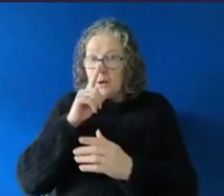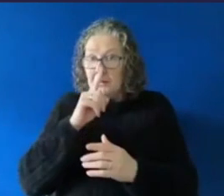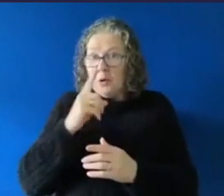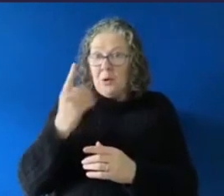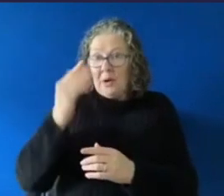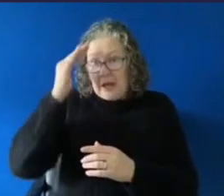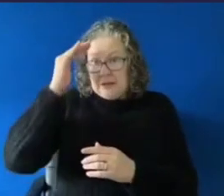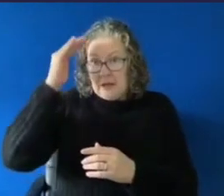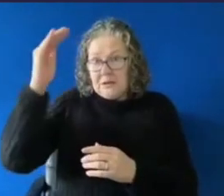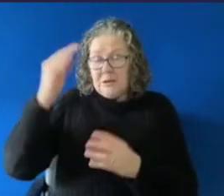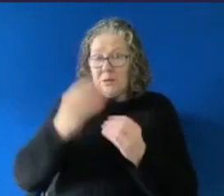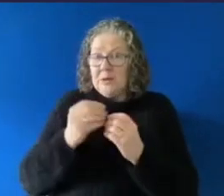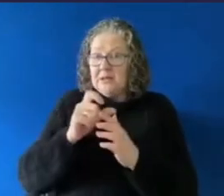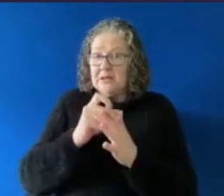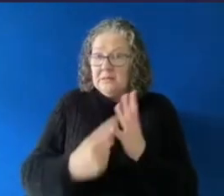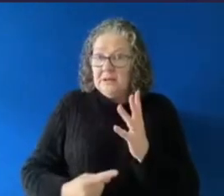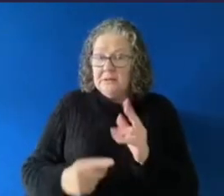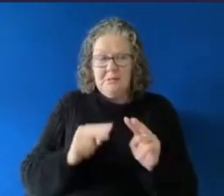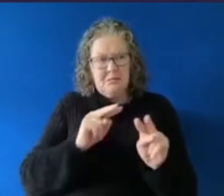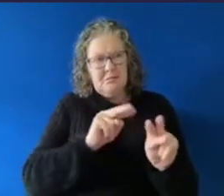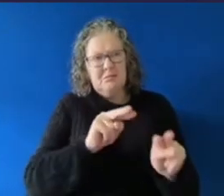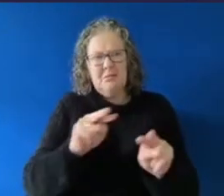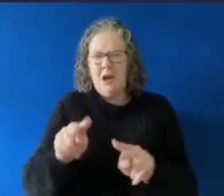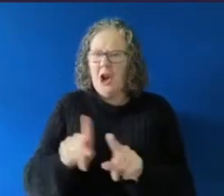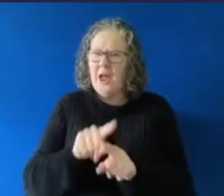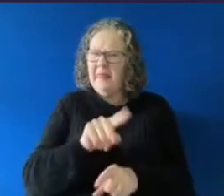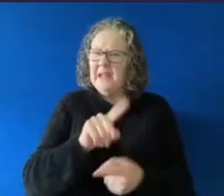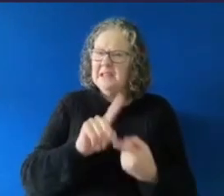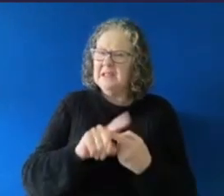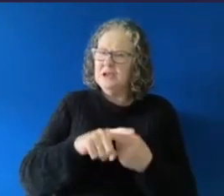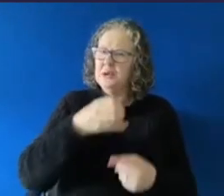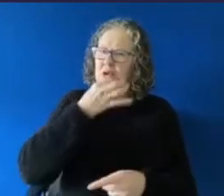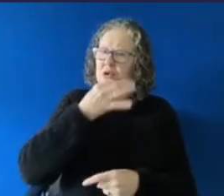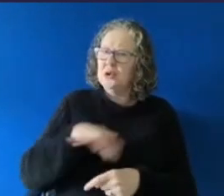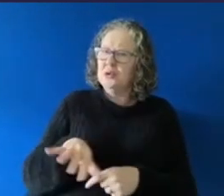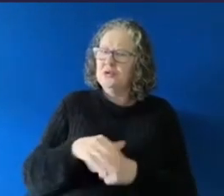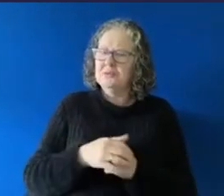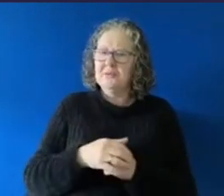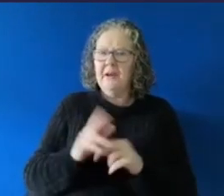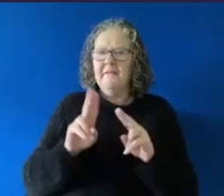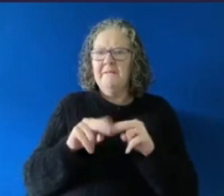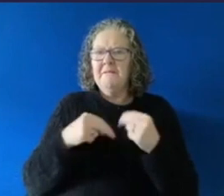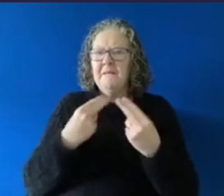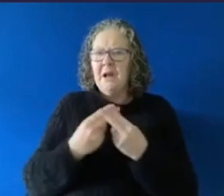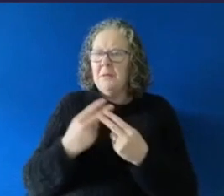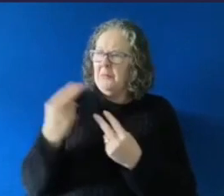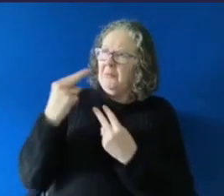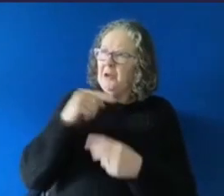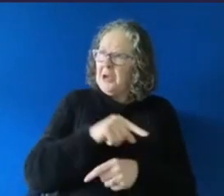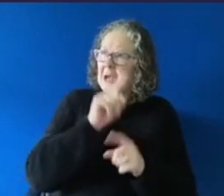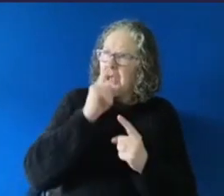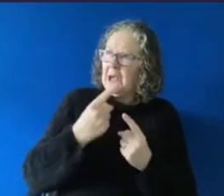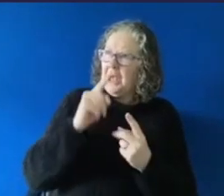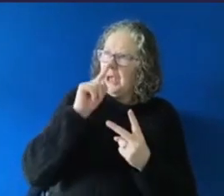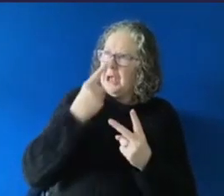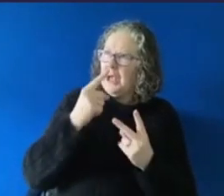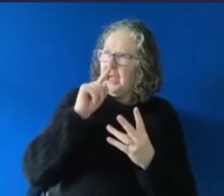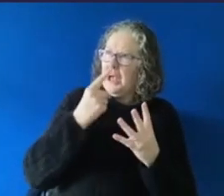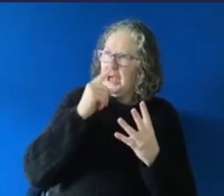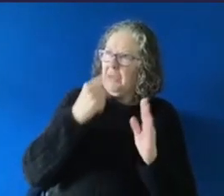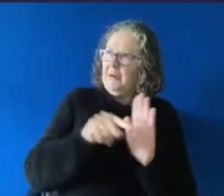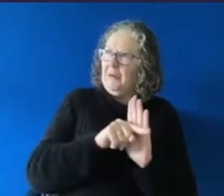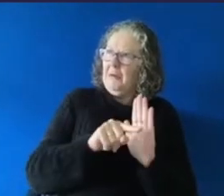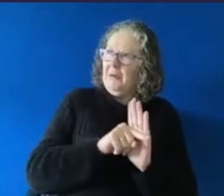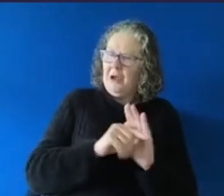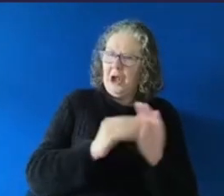and treated as eternal children, and where families are given messages of the deficits of their children, surrounded by constant, really